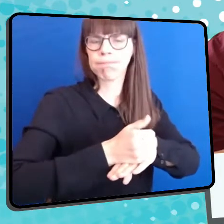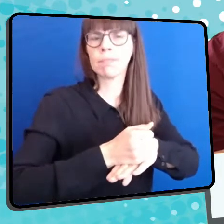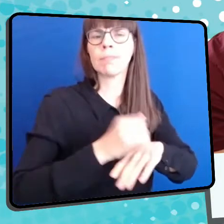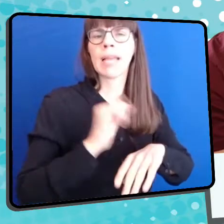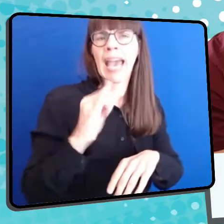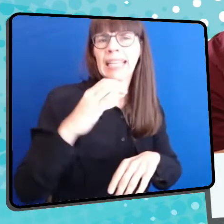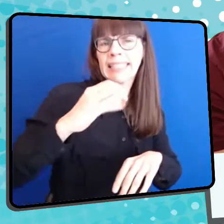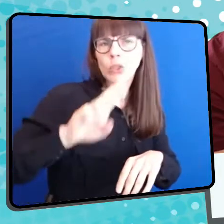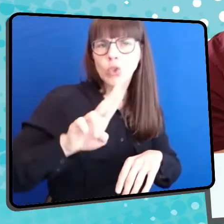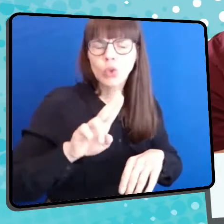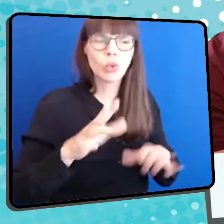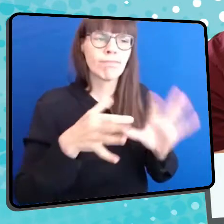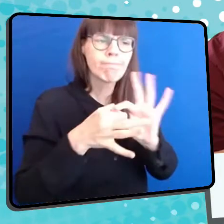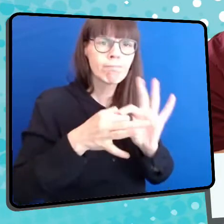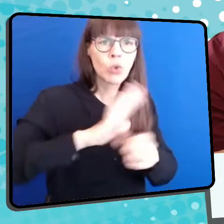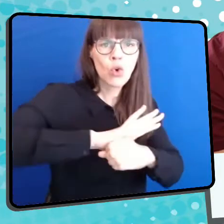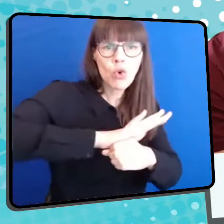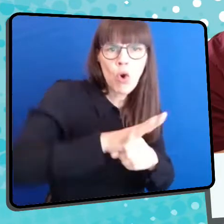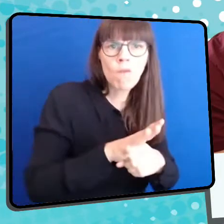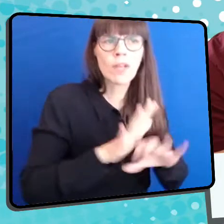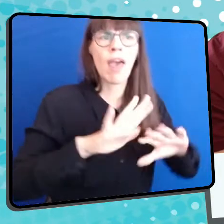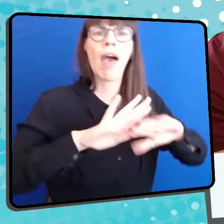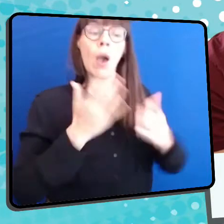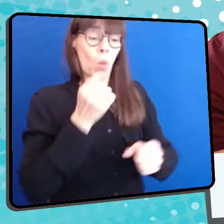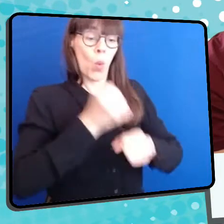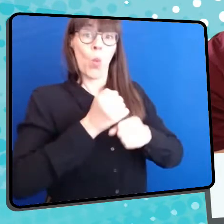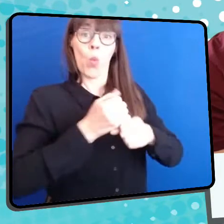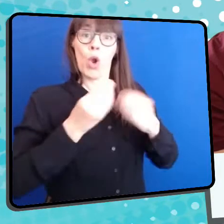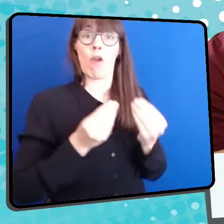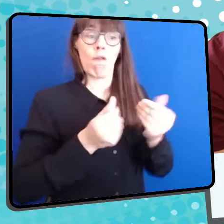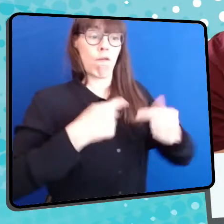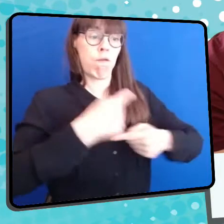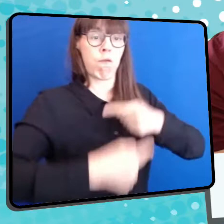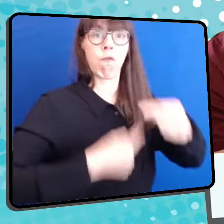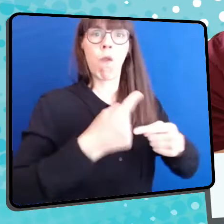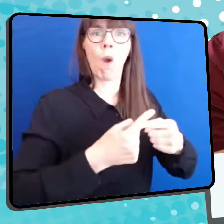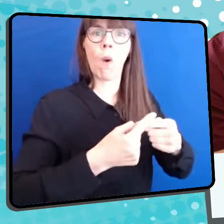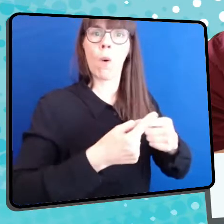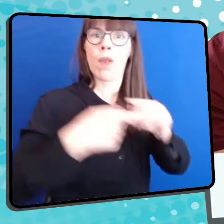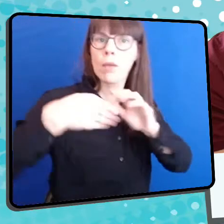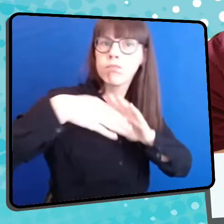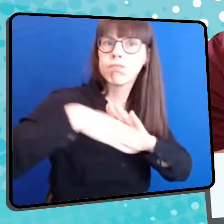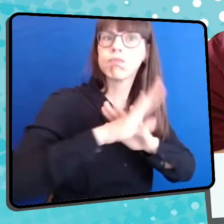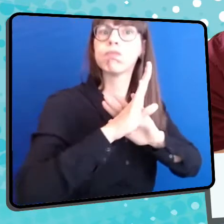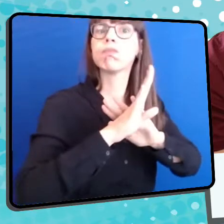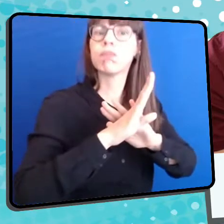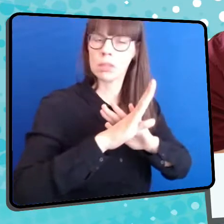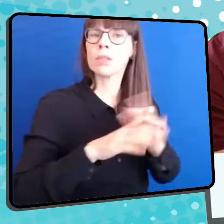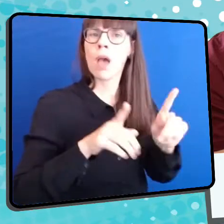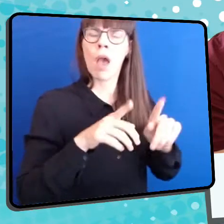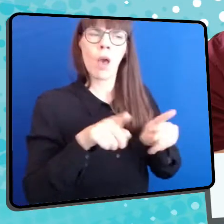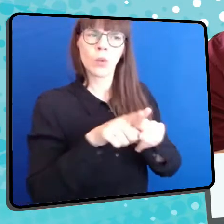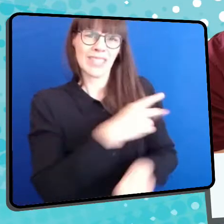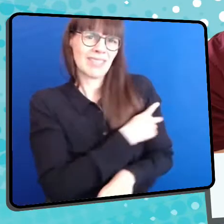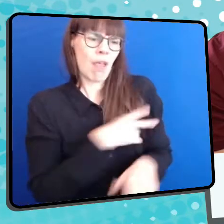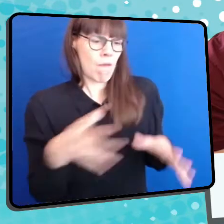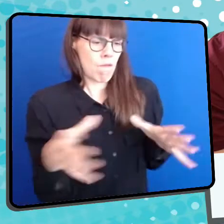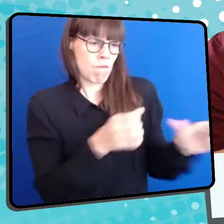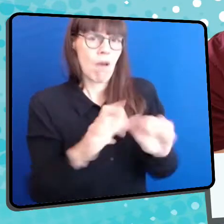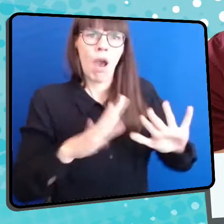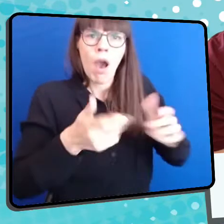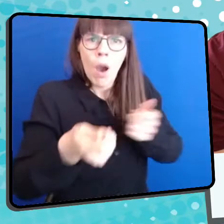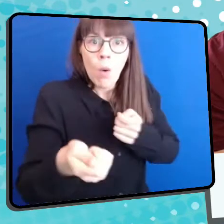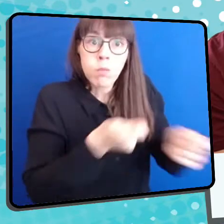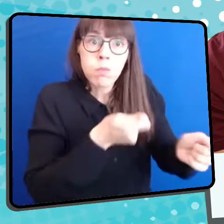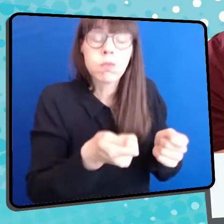helped them actually track it and manage their workflows and how many patients were coming in, staff management and stuff like that. And like I think like the feedback you kind of